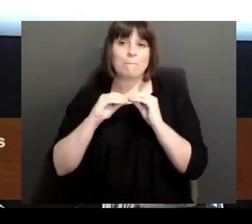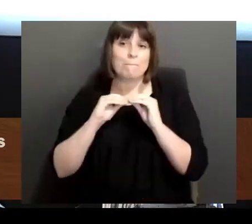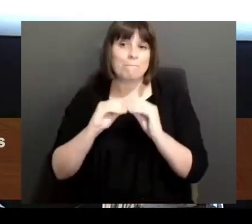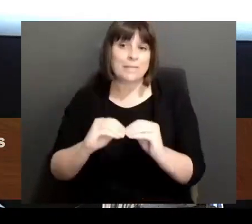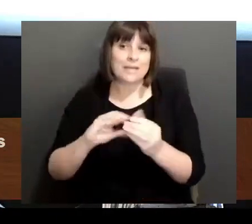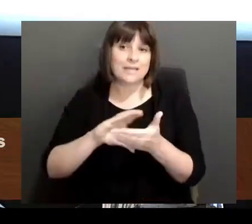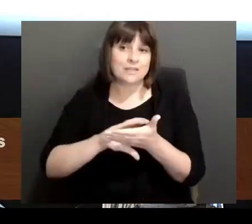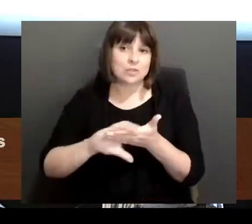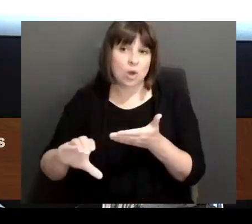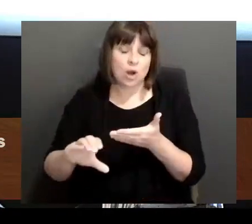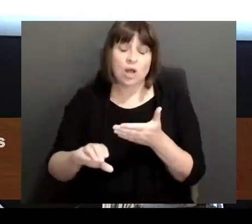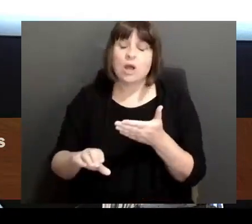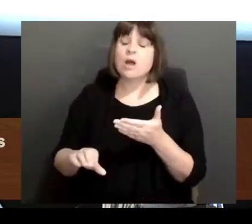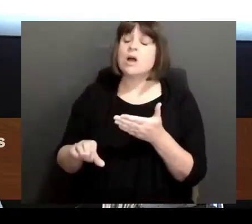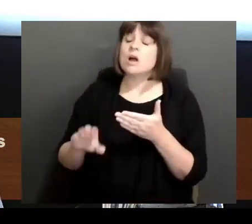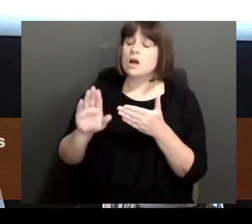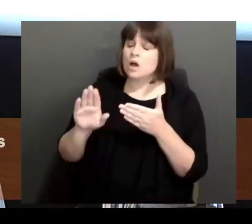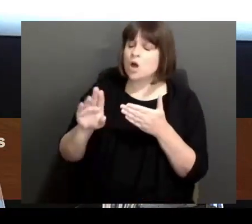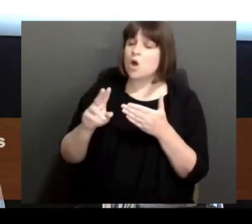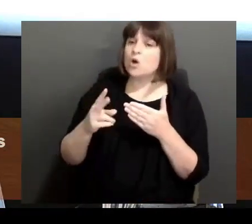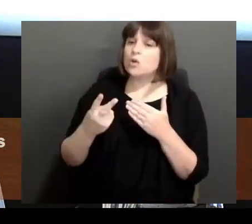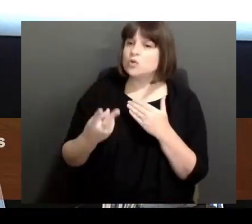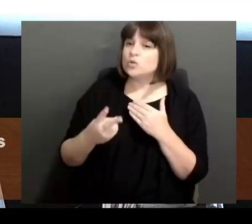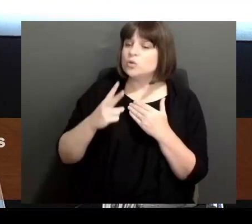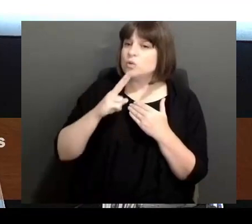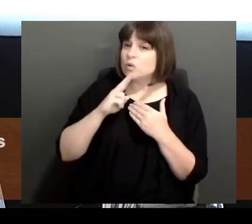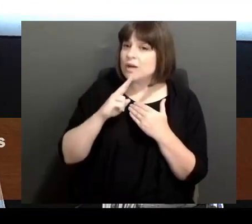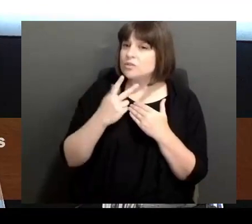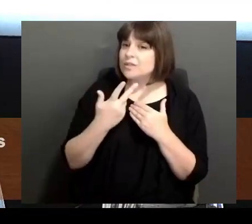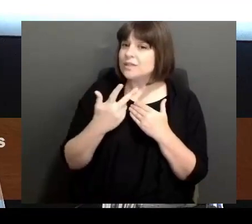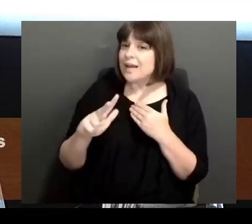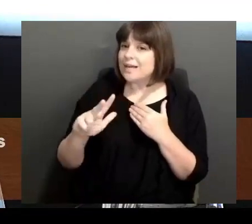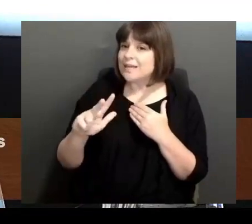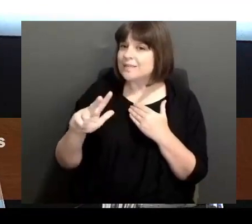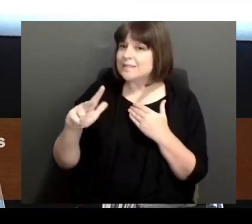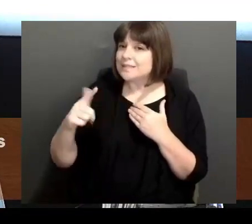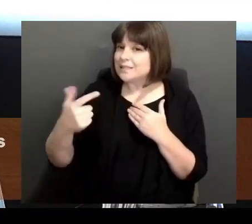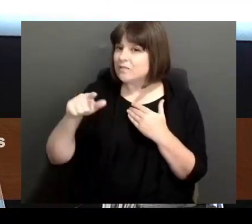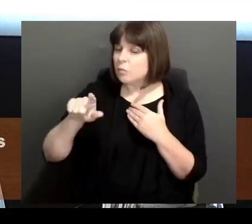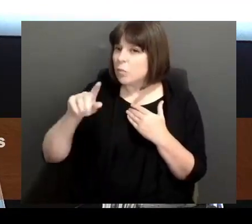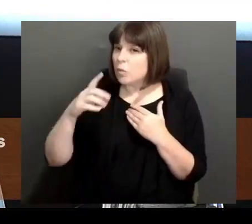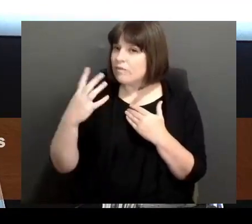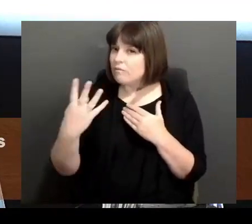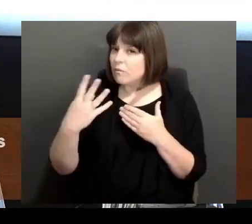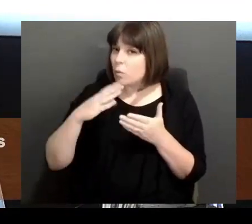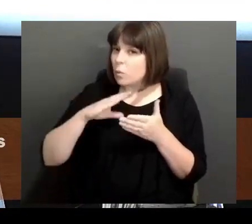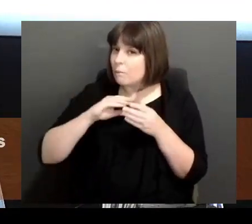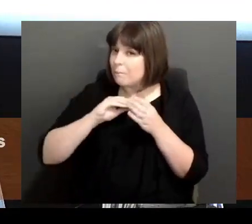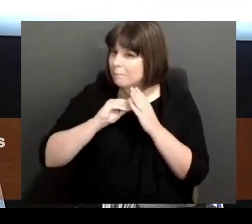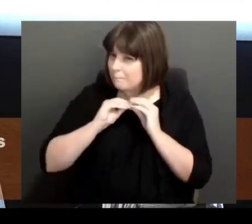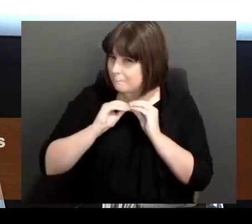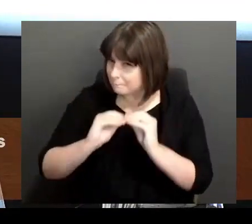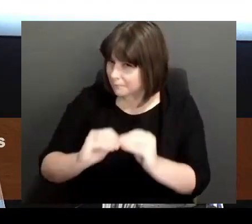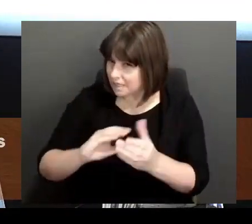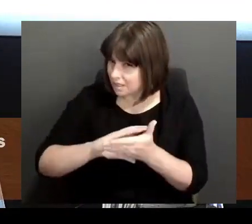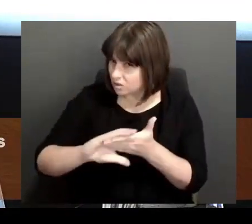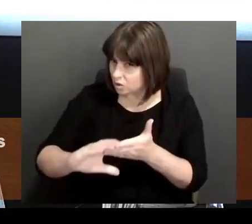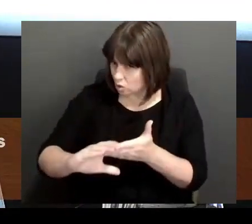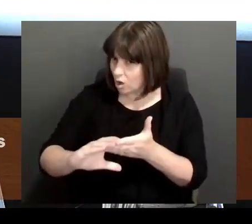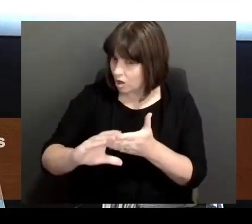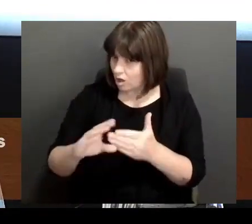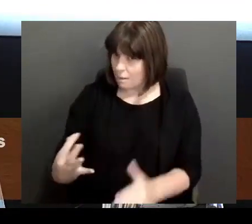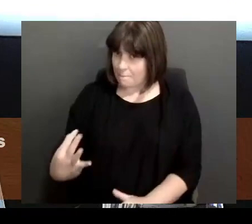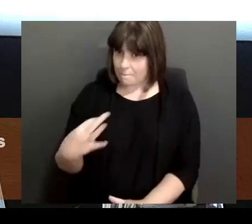So $287.4 billion worth of gold, presumably benefiting